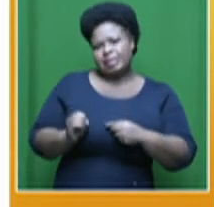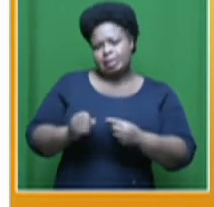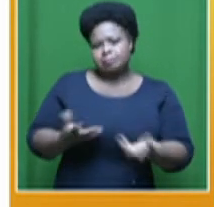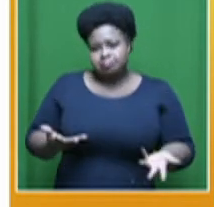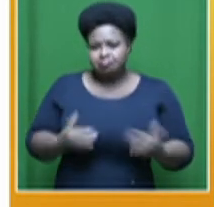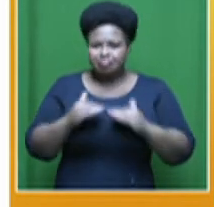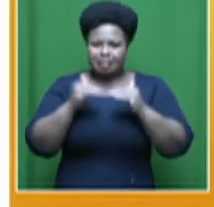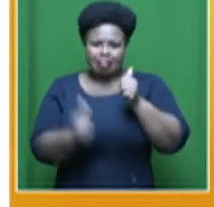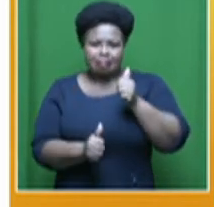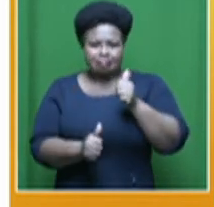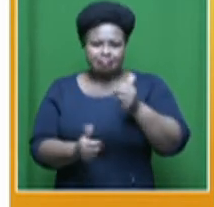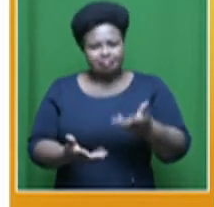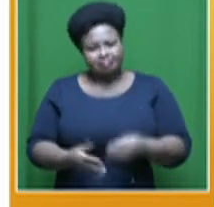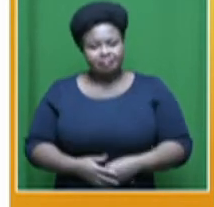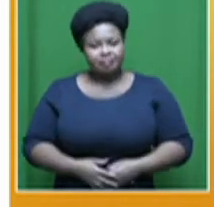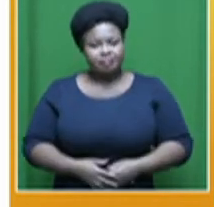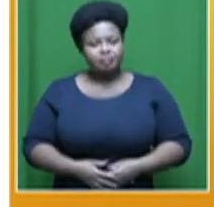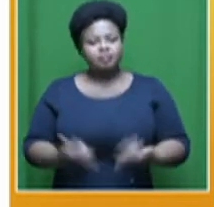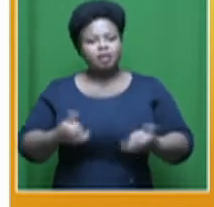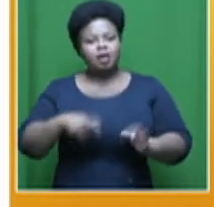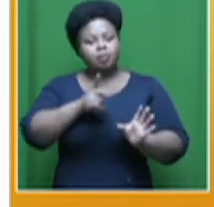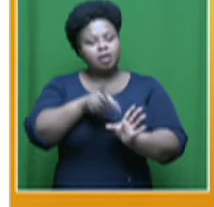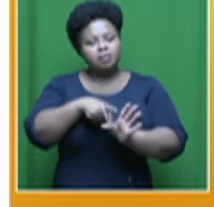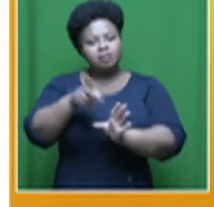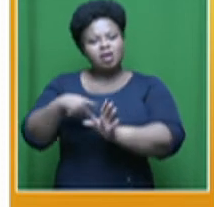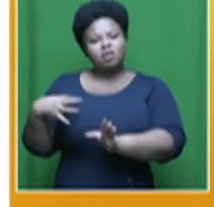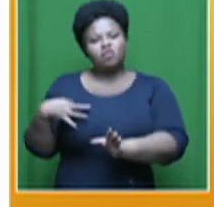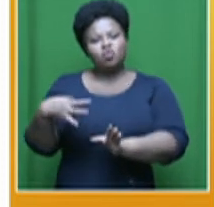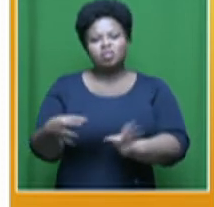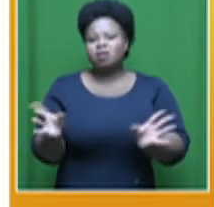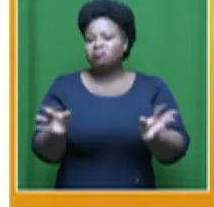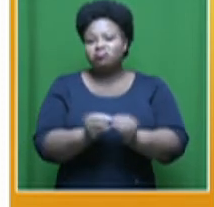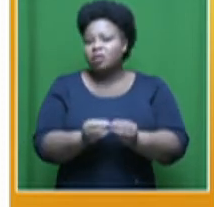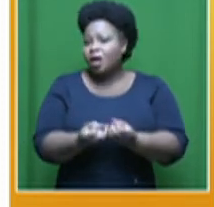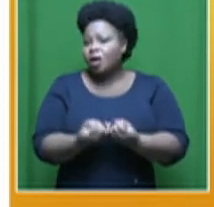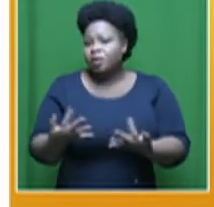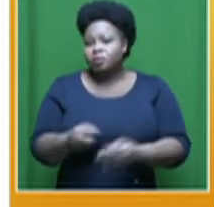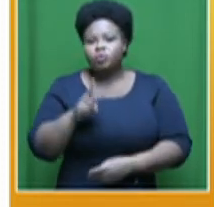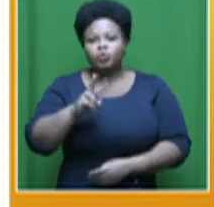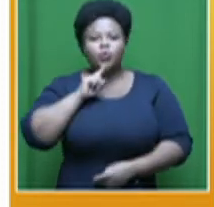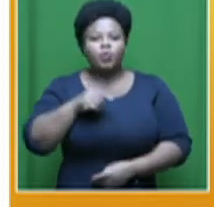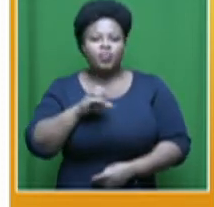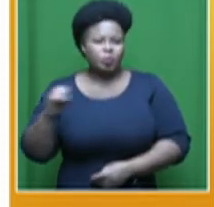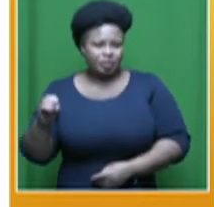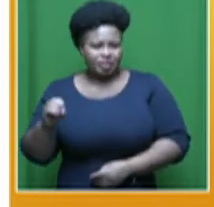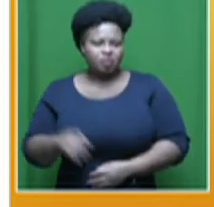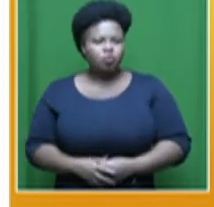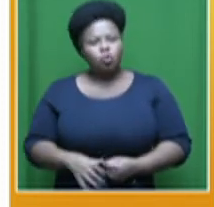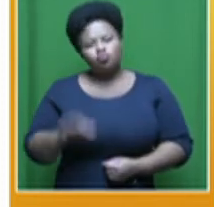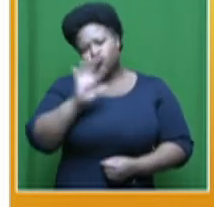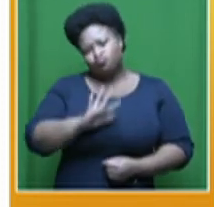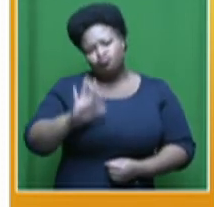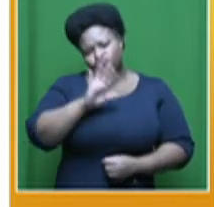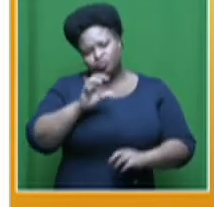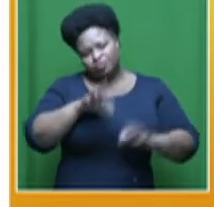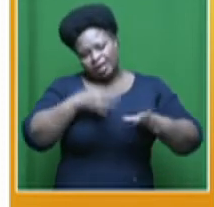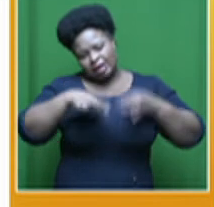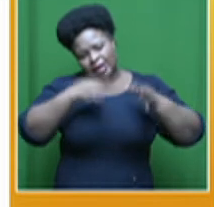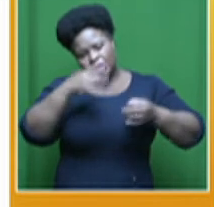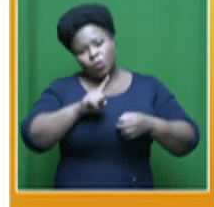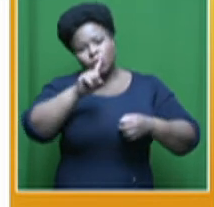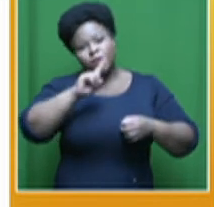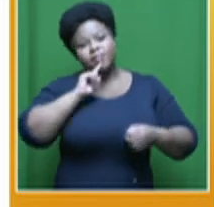So of the 2,000 participants, volunteers that eventually were enrolled into the study, we were able to analyze roughly about